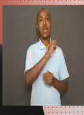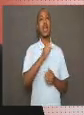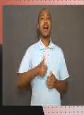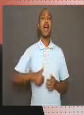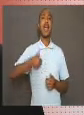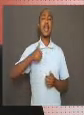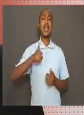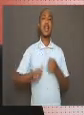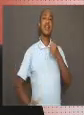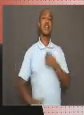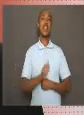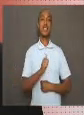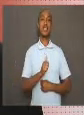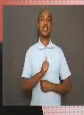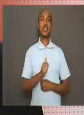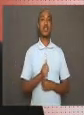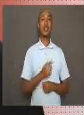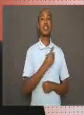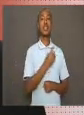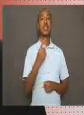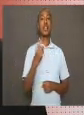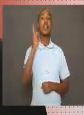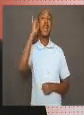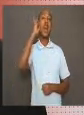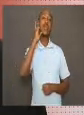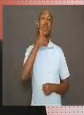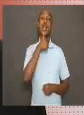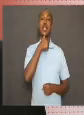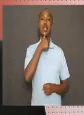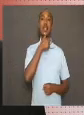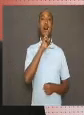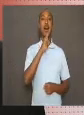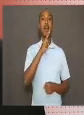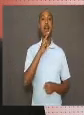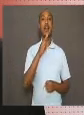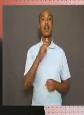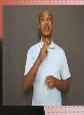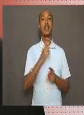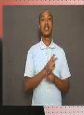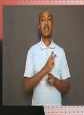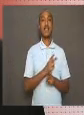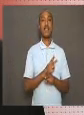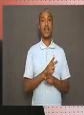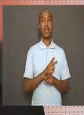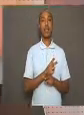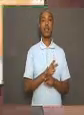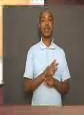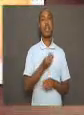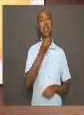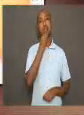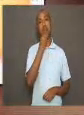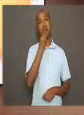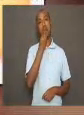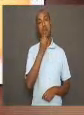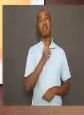highly dangerous, certain dilute acids are safe and even edible.